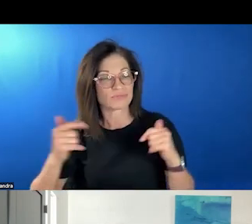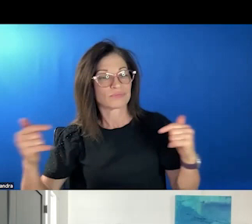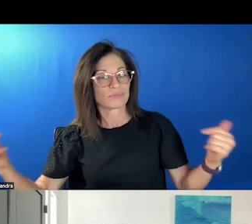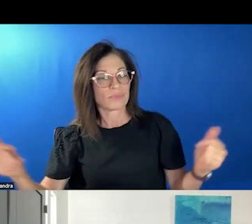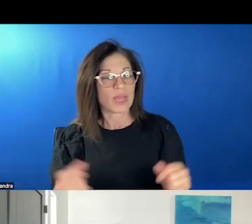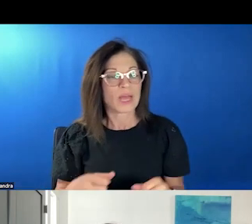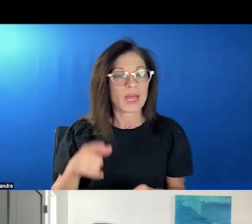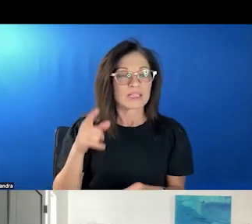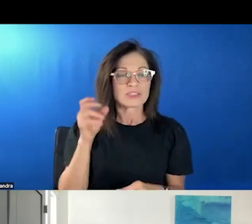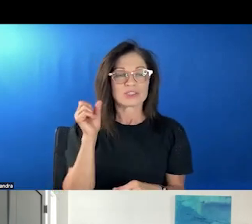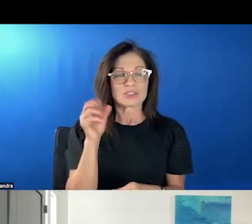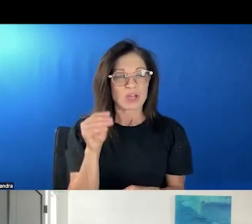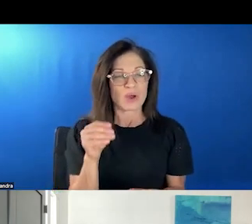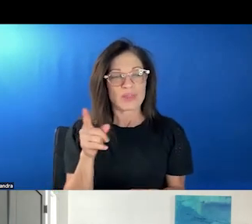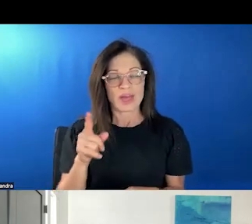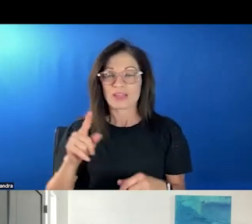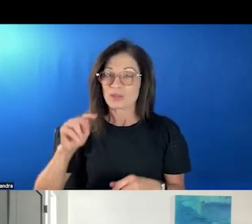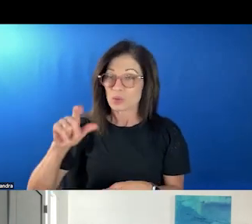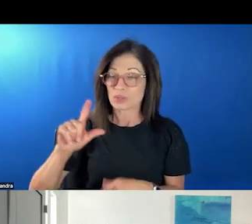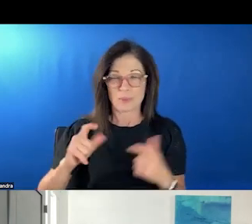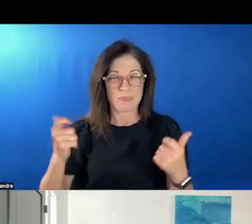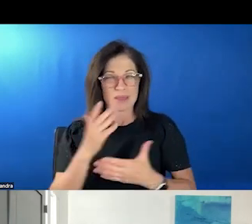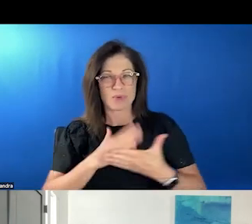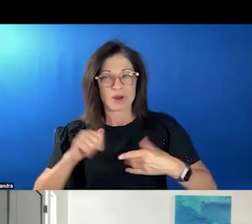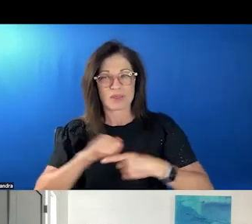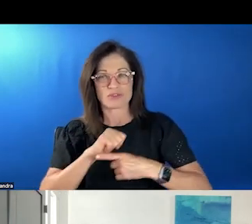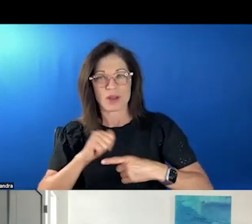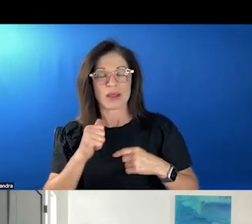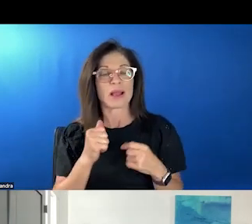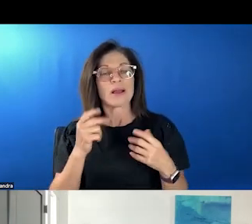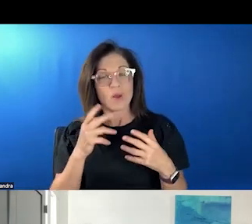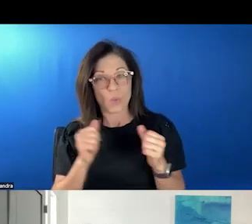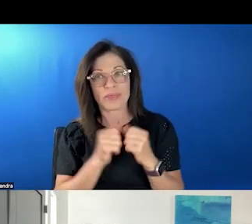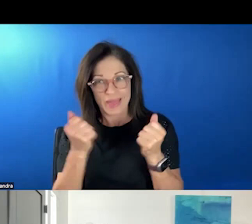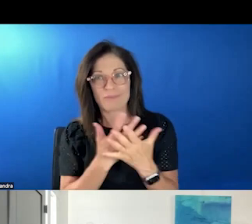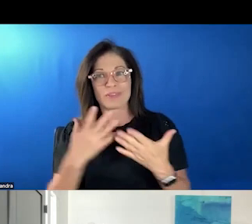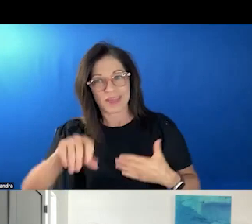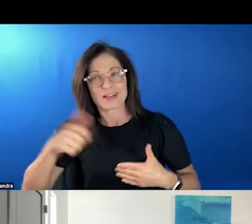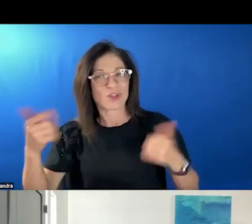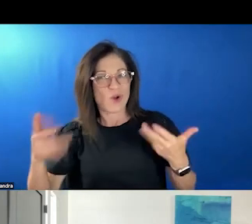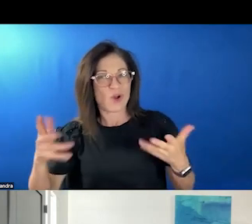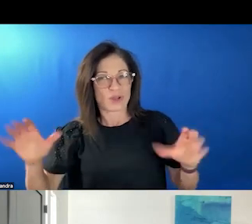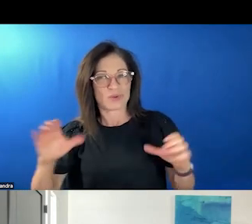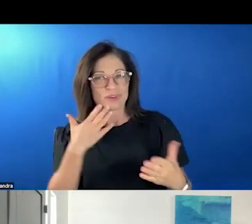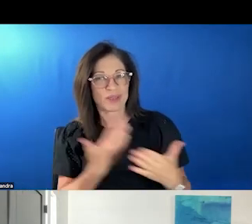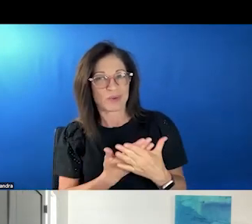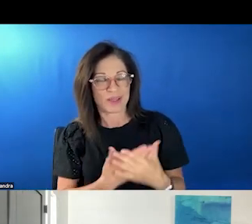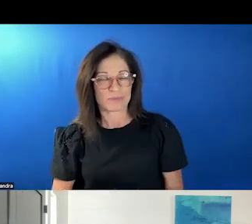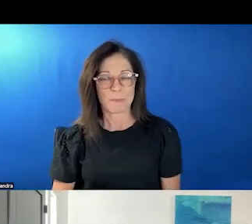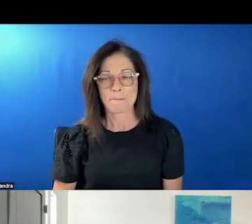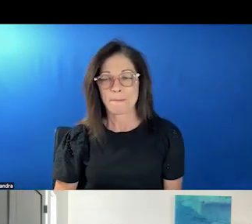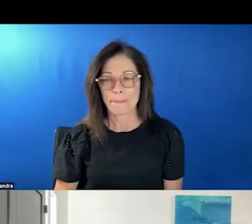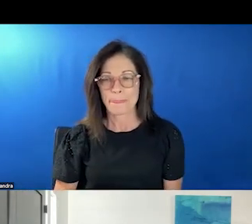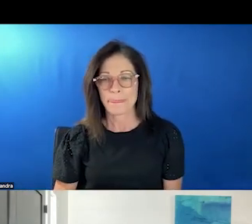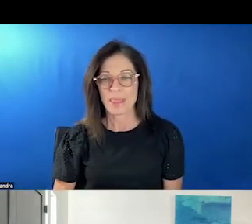of as a big part of training, along with everything else that they're doing so well already. And you said that